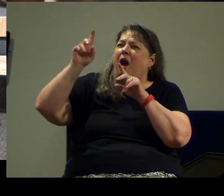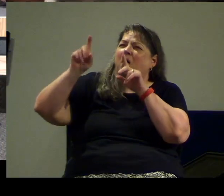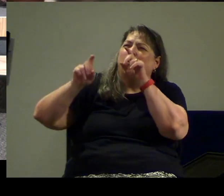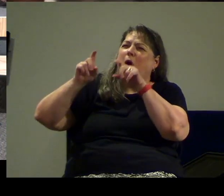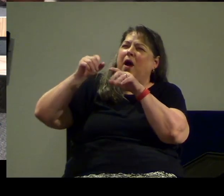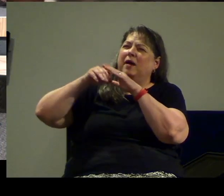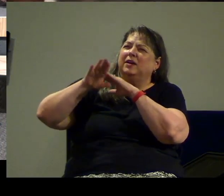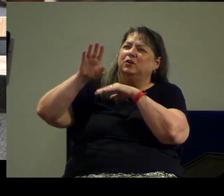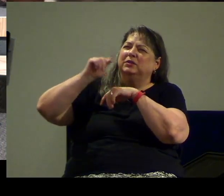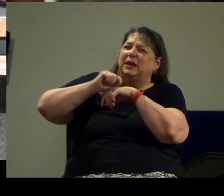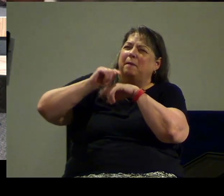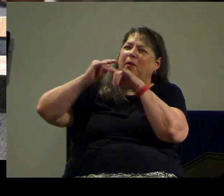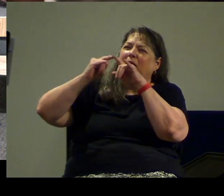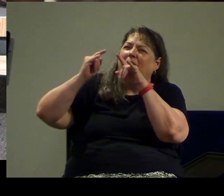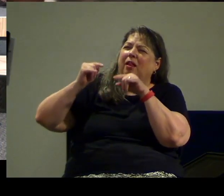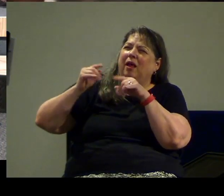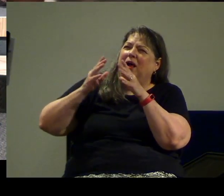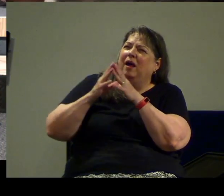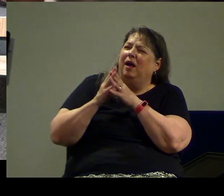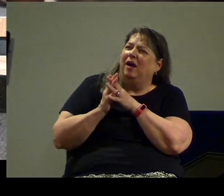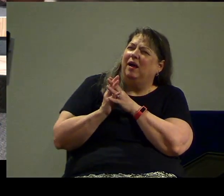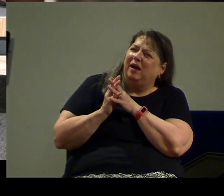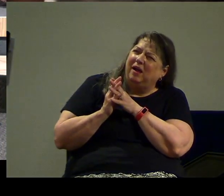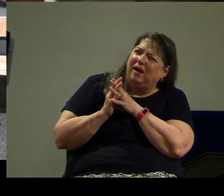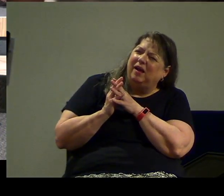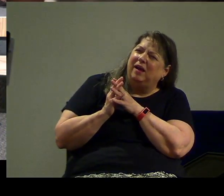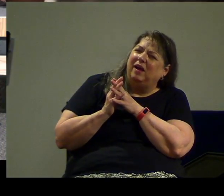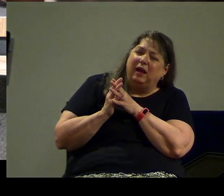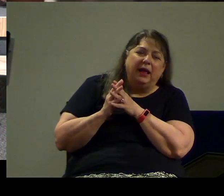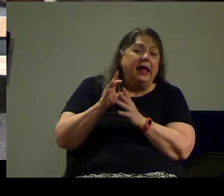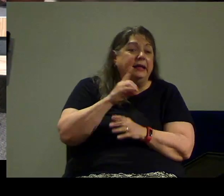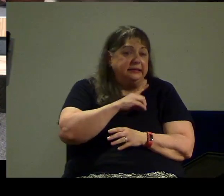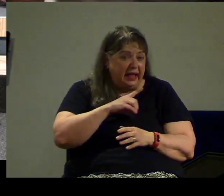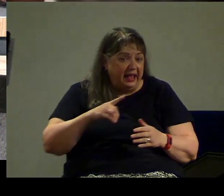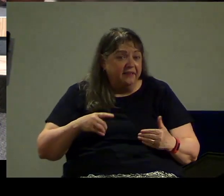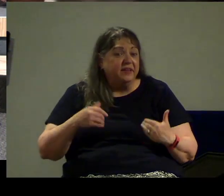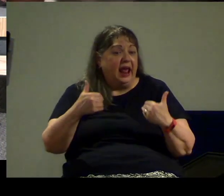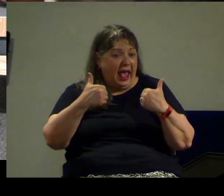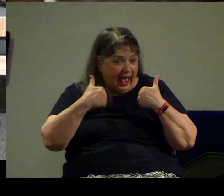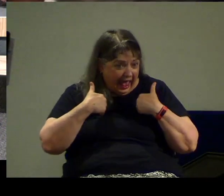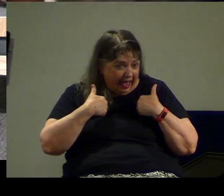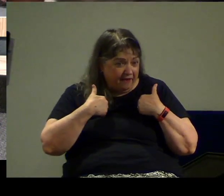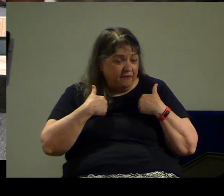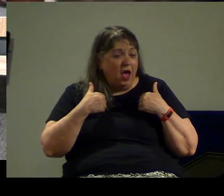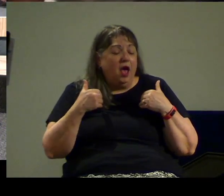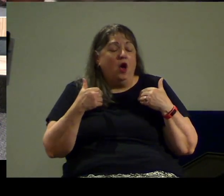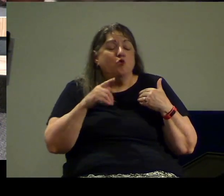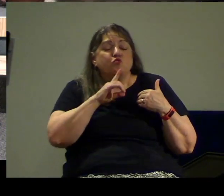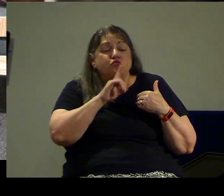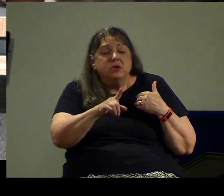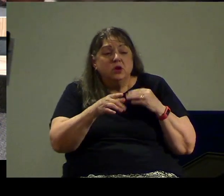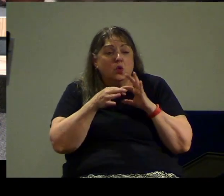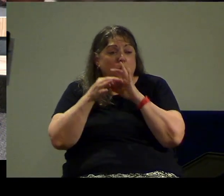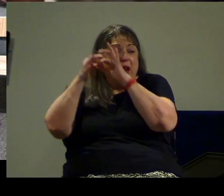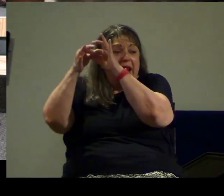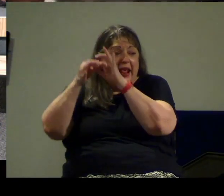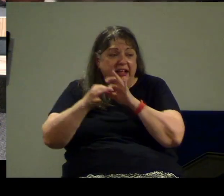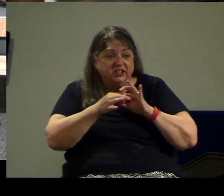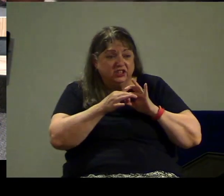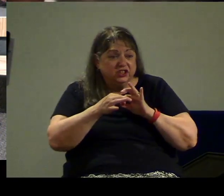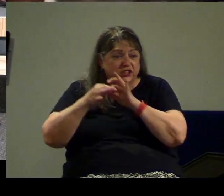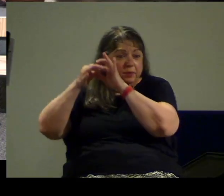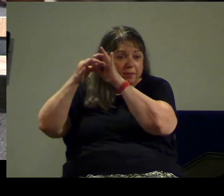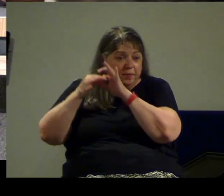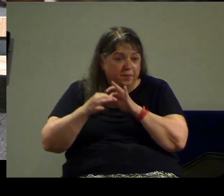temple. You see, David had a personal relationship with the Lord God. God was his passion,